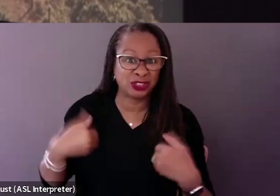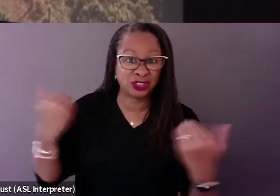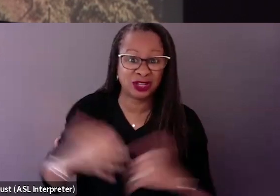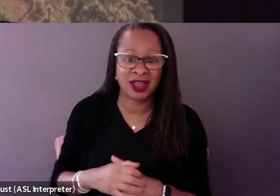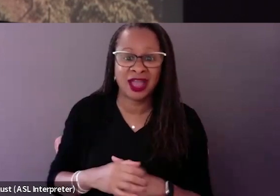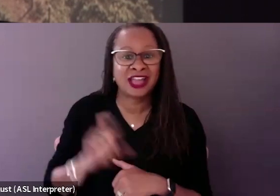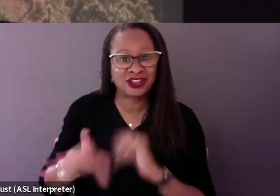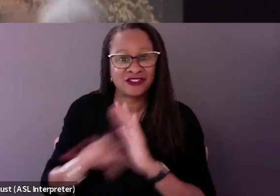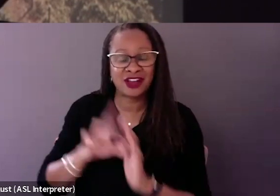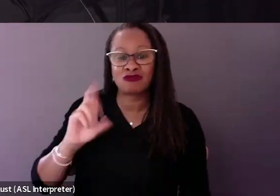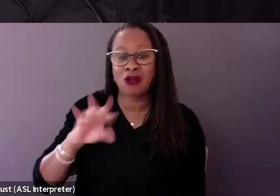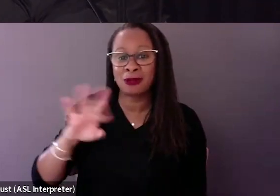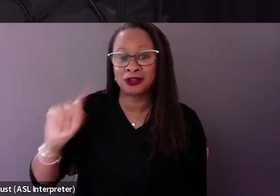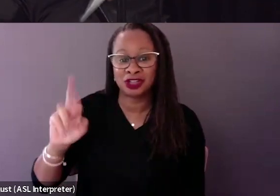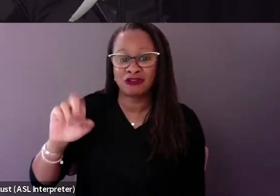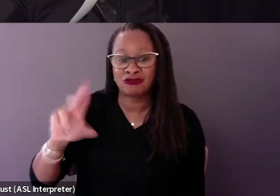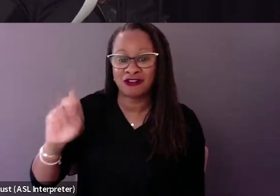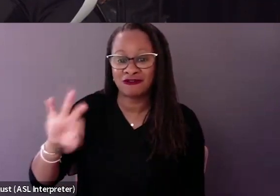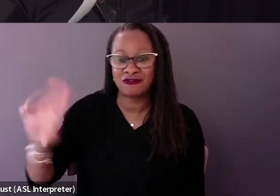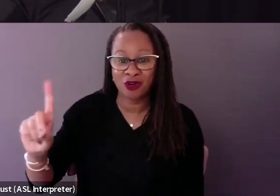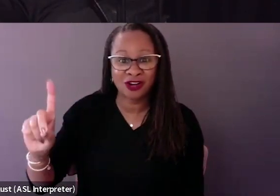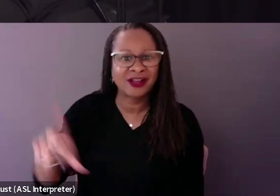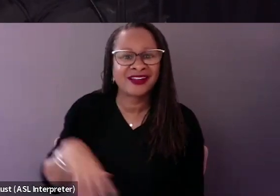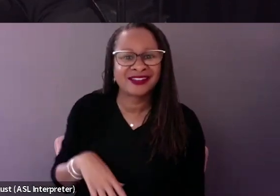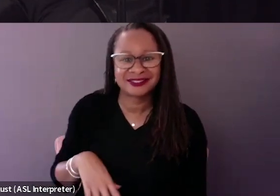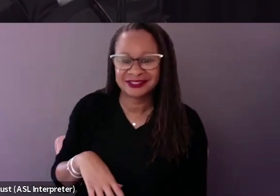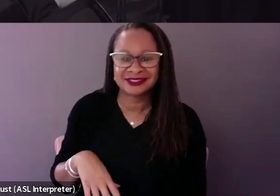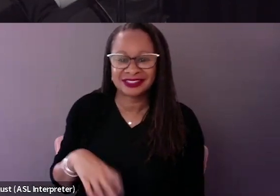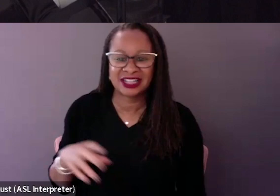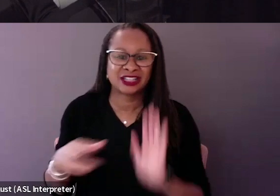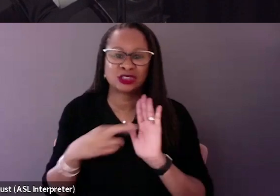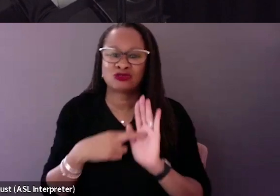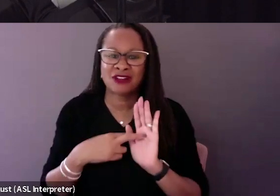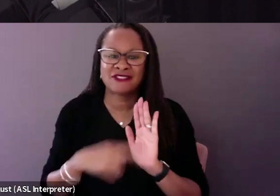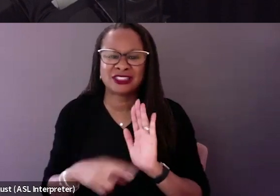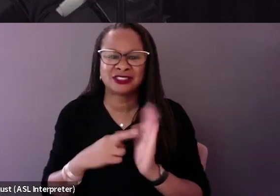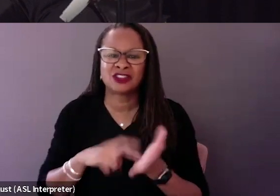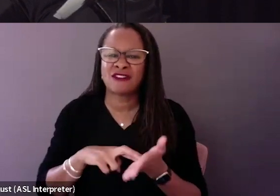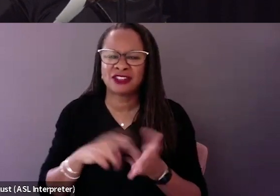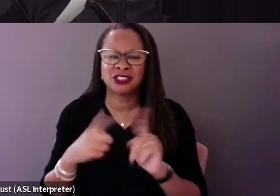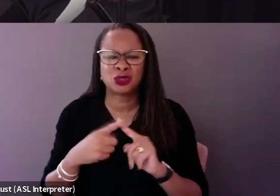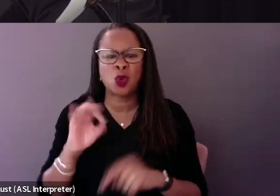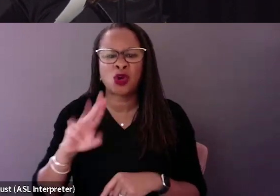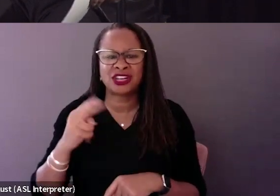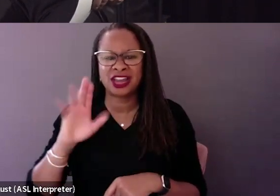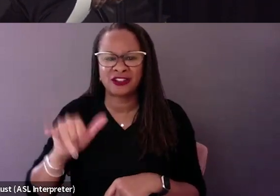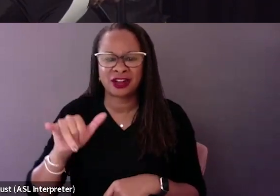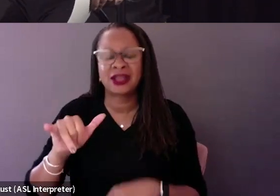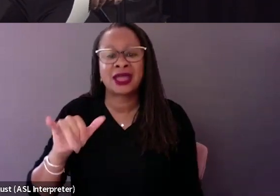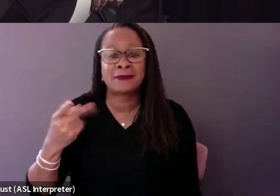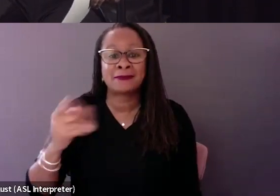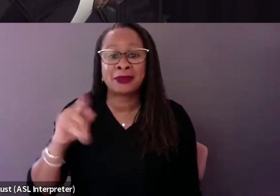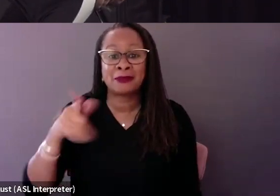Robert Redford. Right. Because you notice, like, there's a reference to Ordinary People. This image of Robert